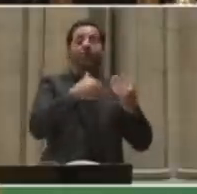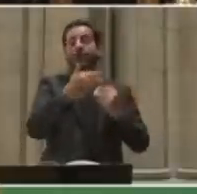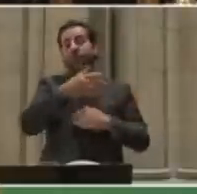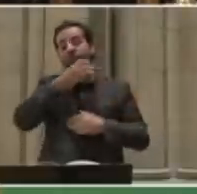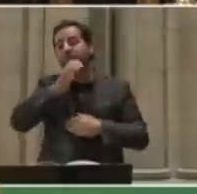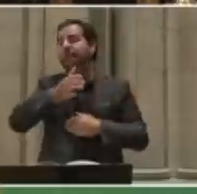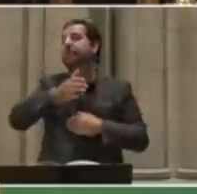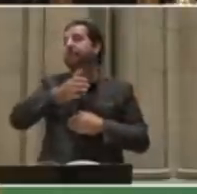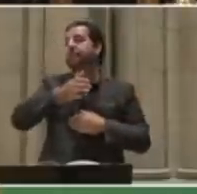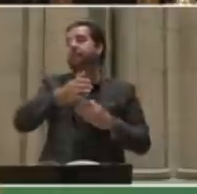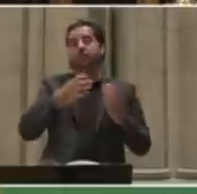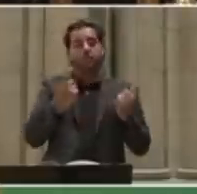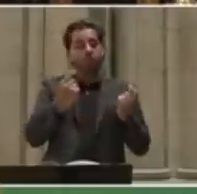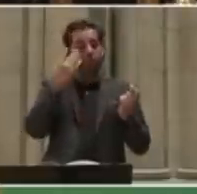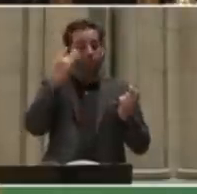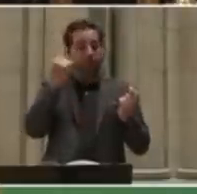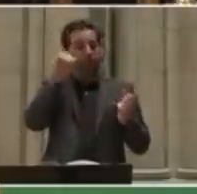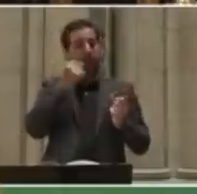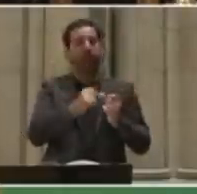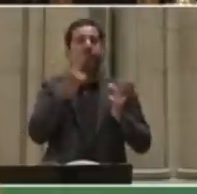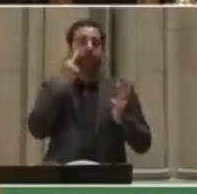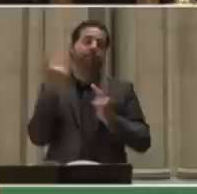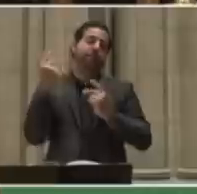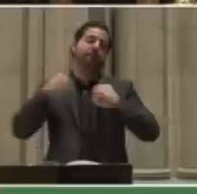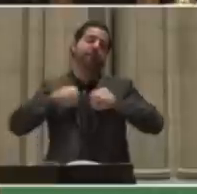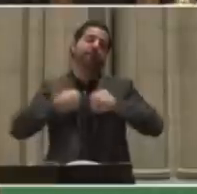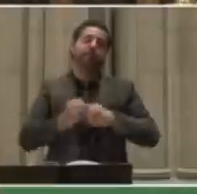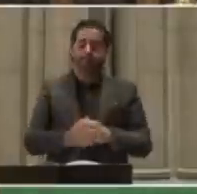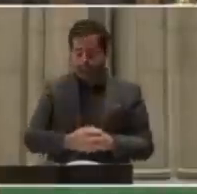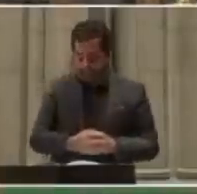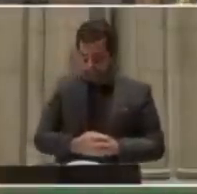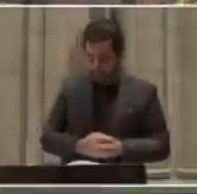it, do this for the remembrance of me."